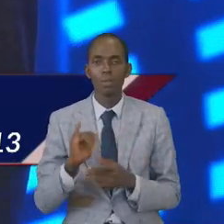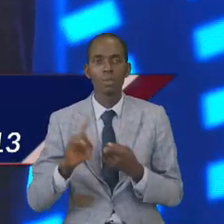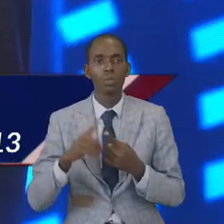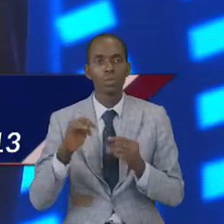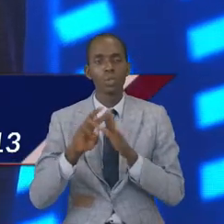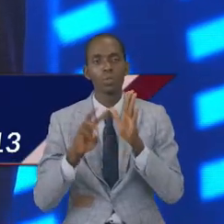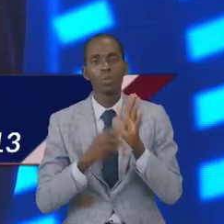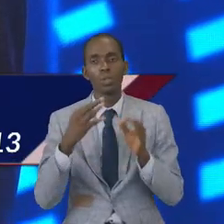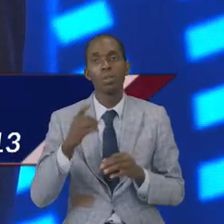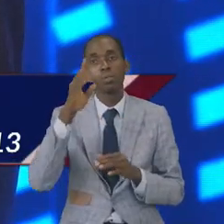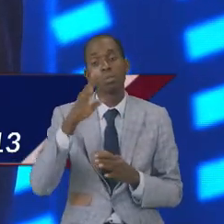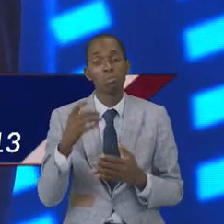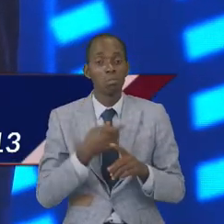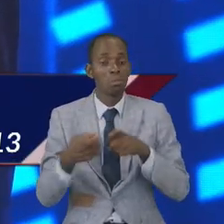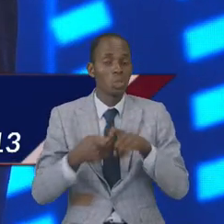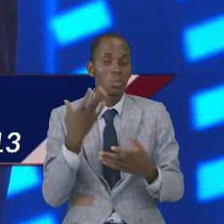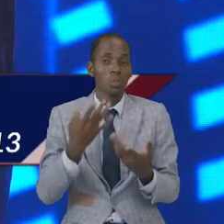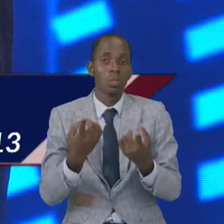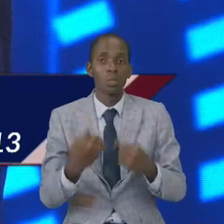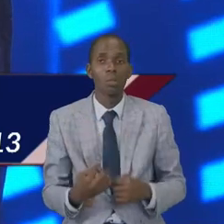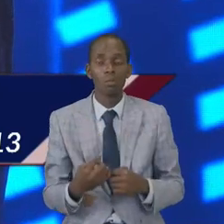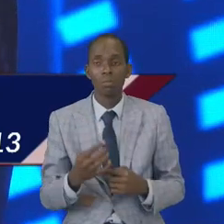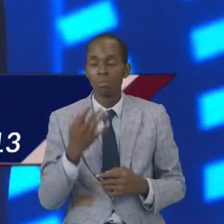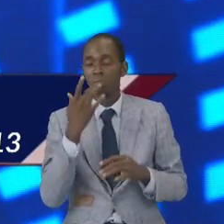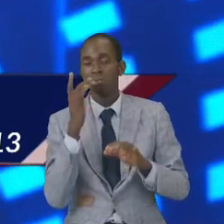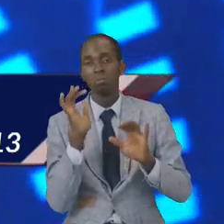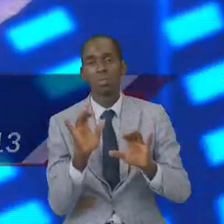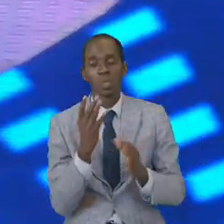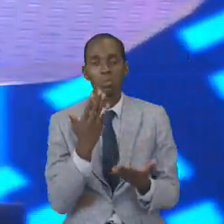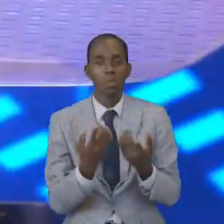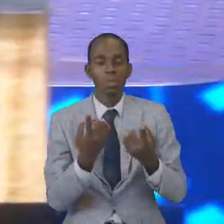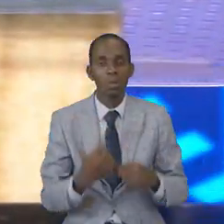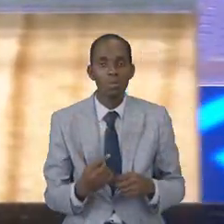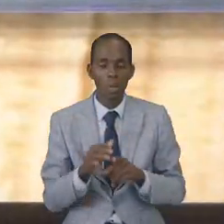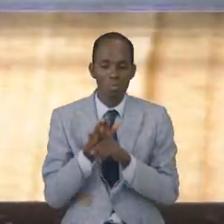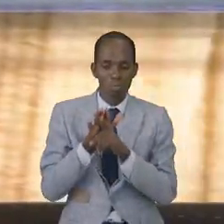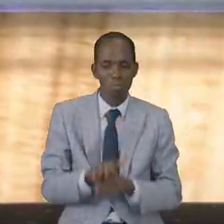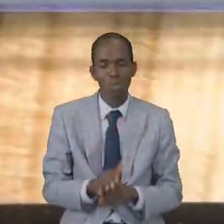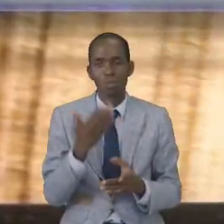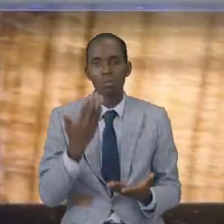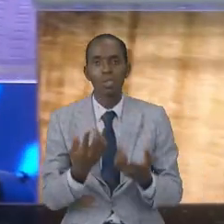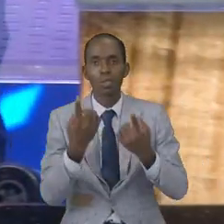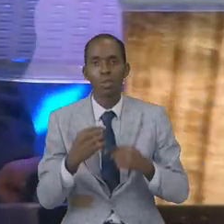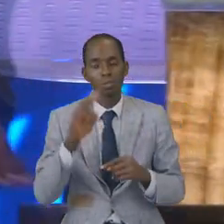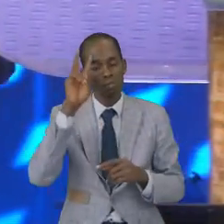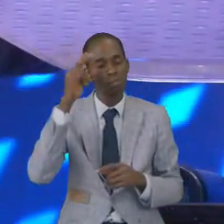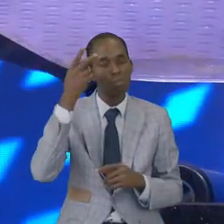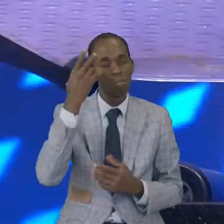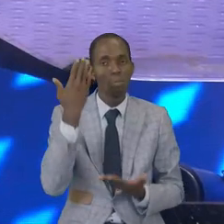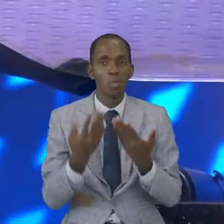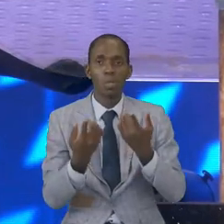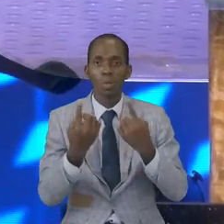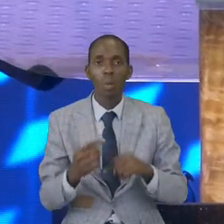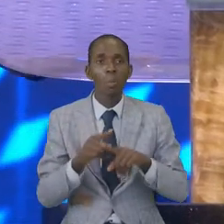God, persecution may come, criticism may come, oppression may even come, misunderstanding may come,